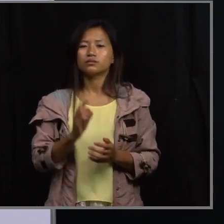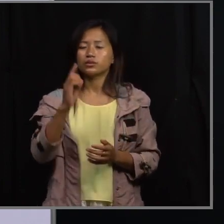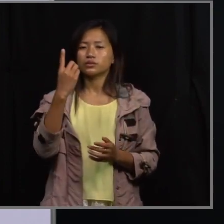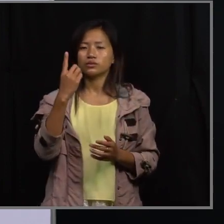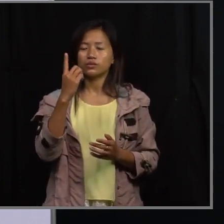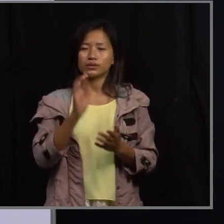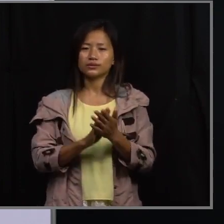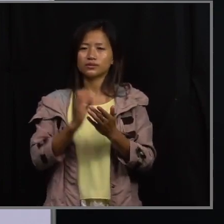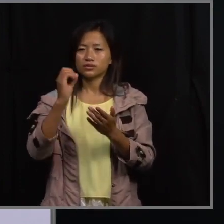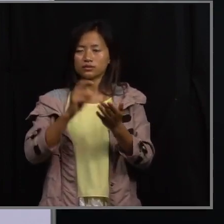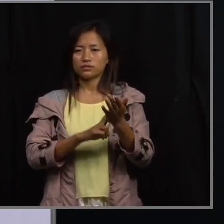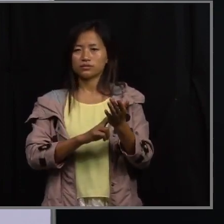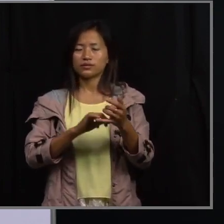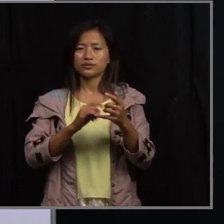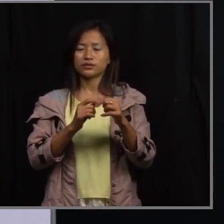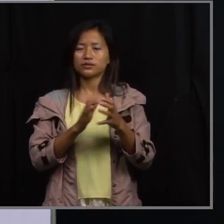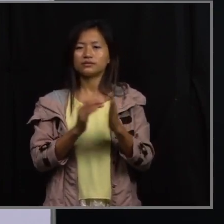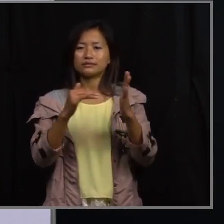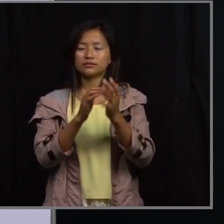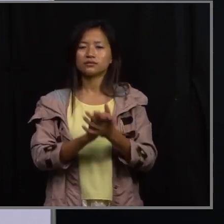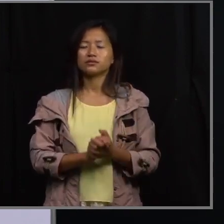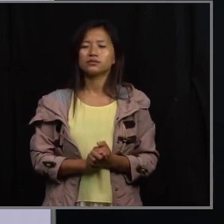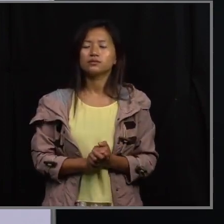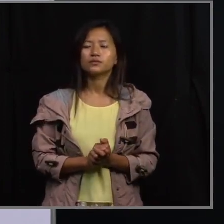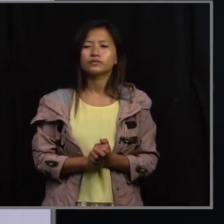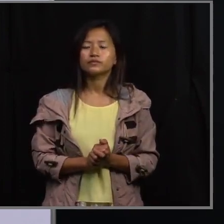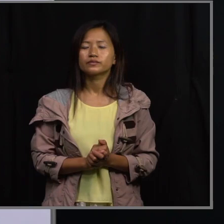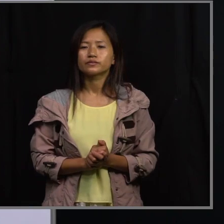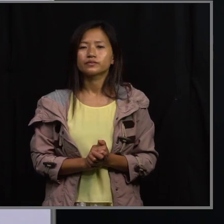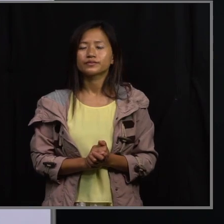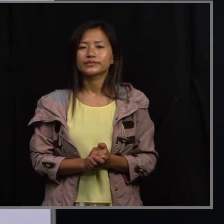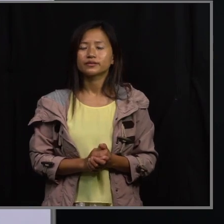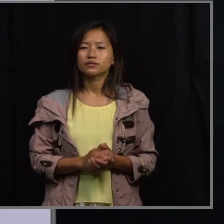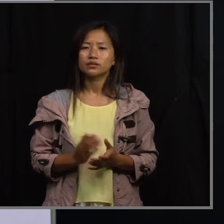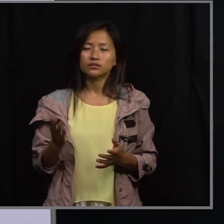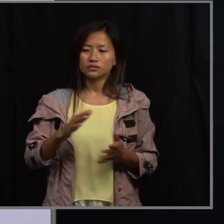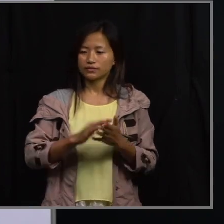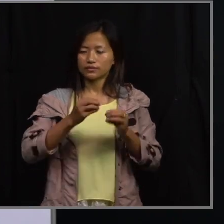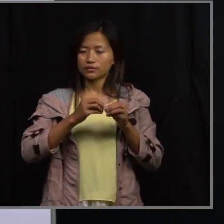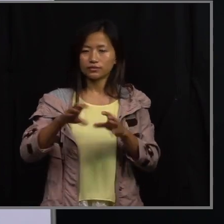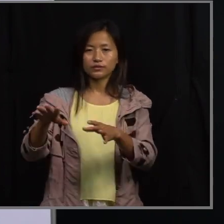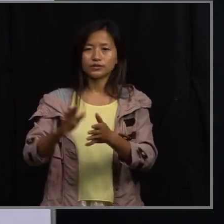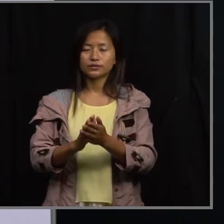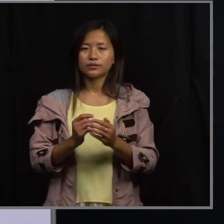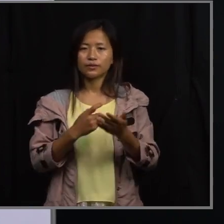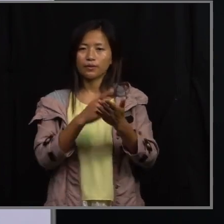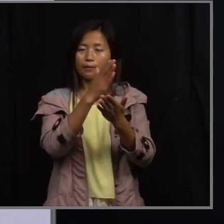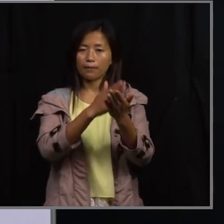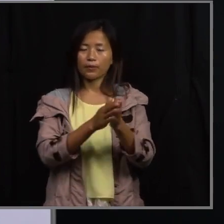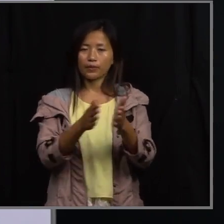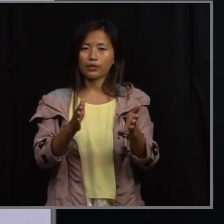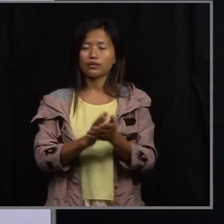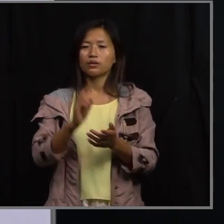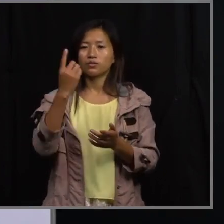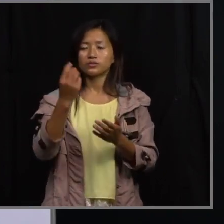one constant. That constant says z. Okay, that since I have removed the proportionality sign, I must have to